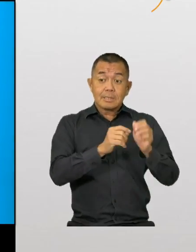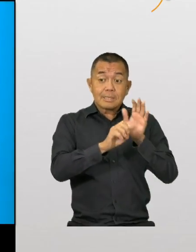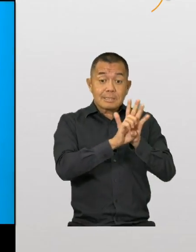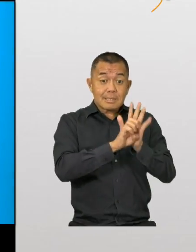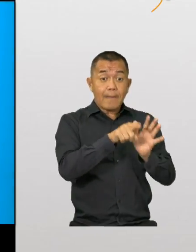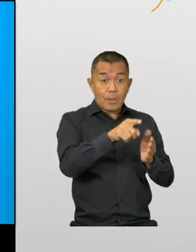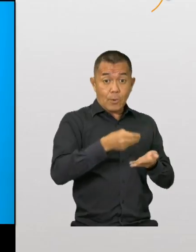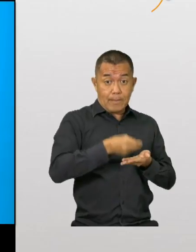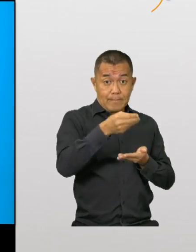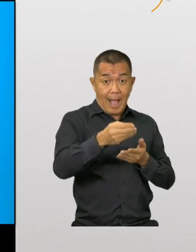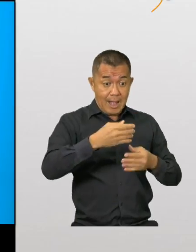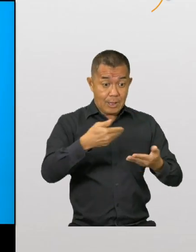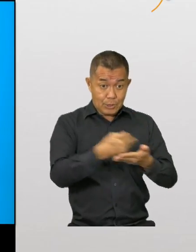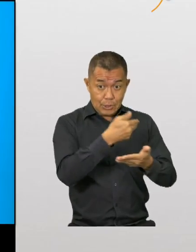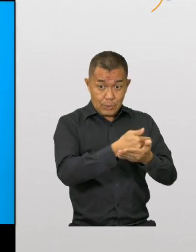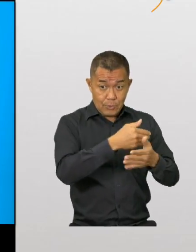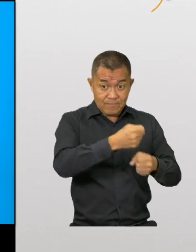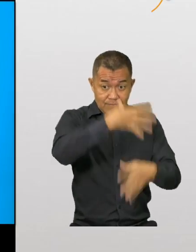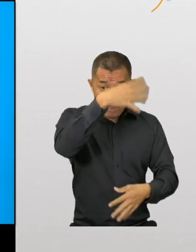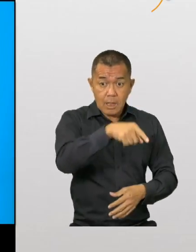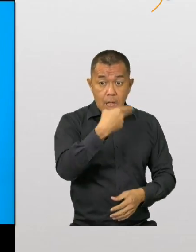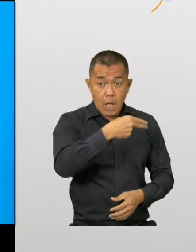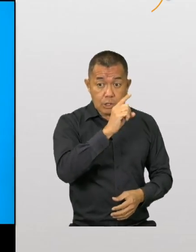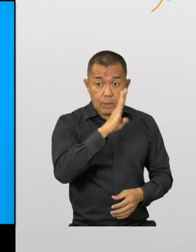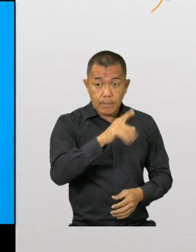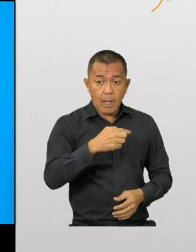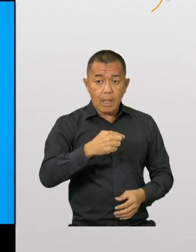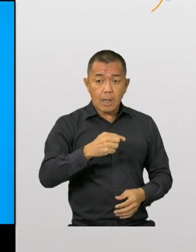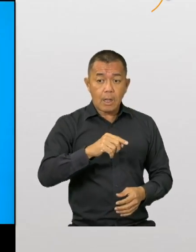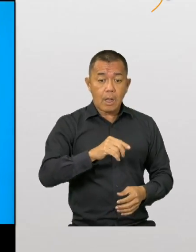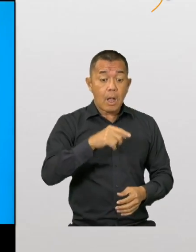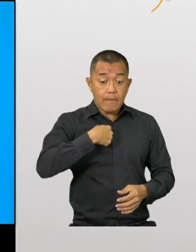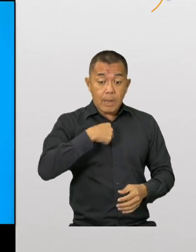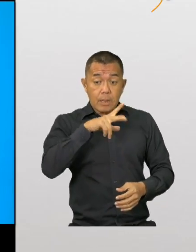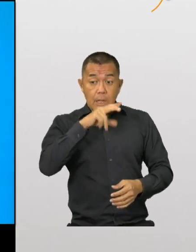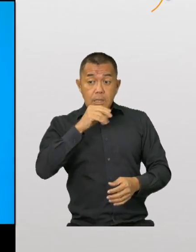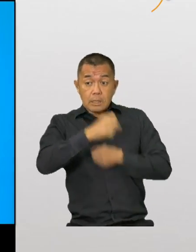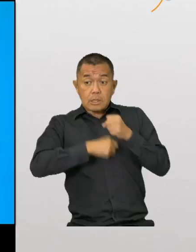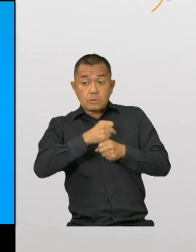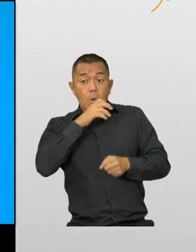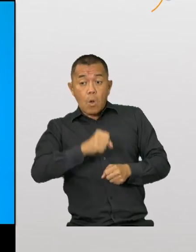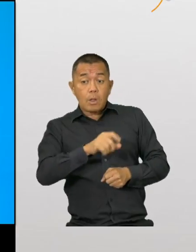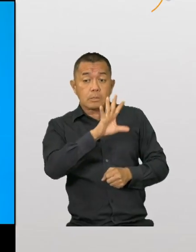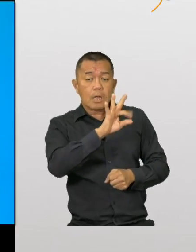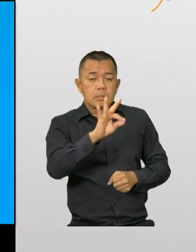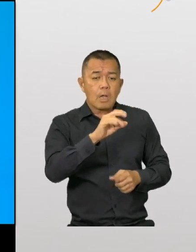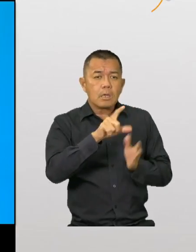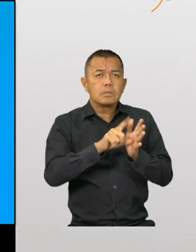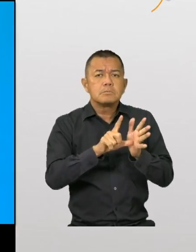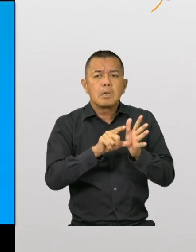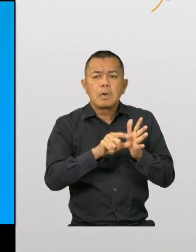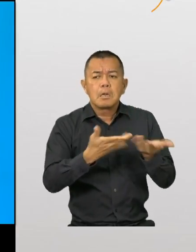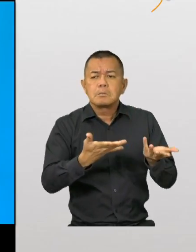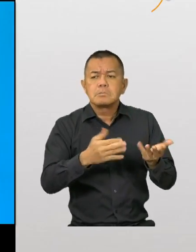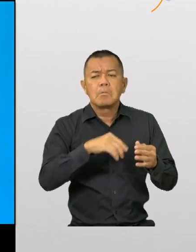30s. After 99 years, you will be 130 plus years old. And I would guess you probably